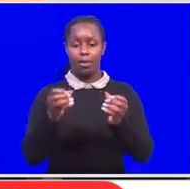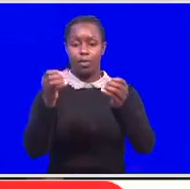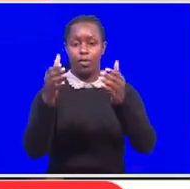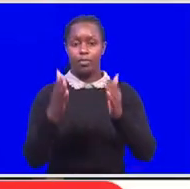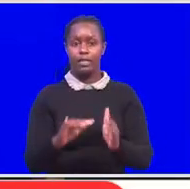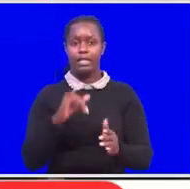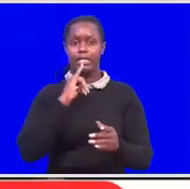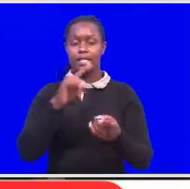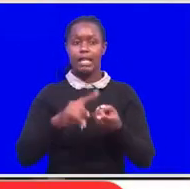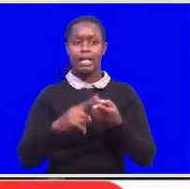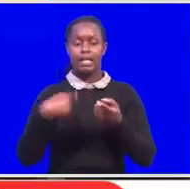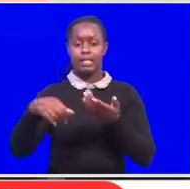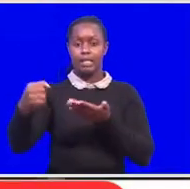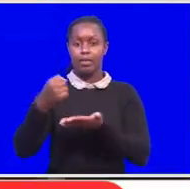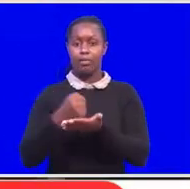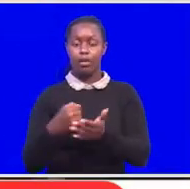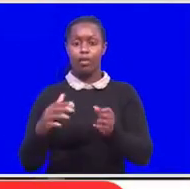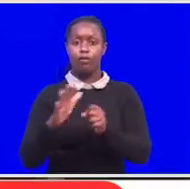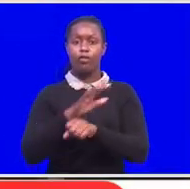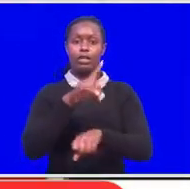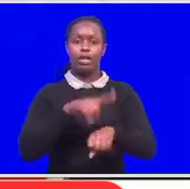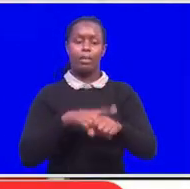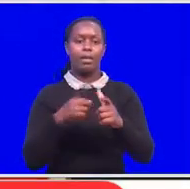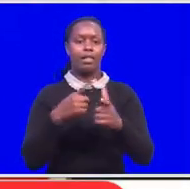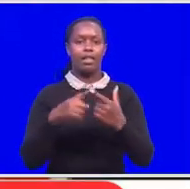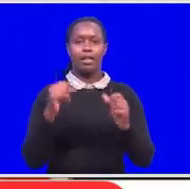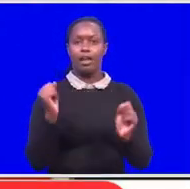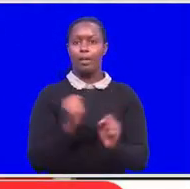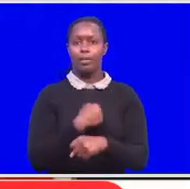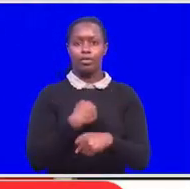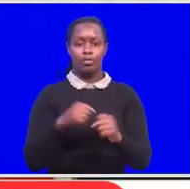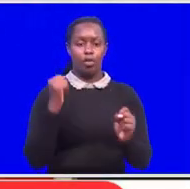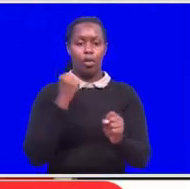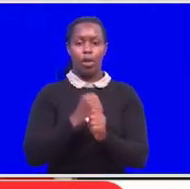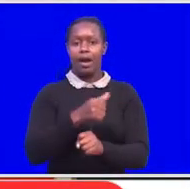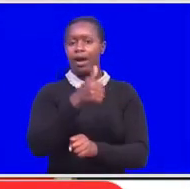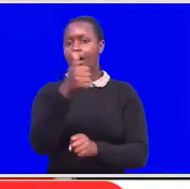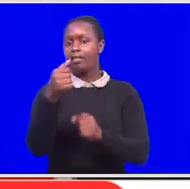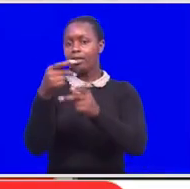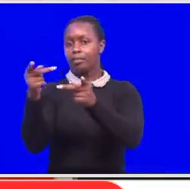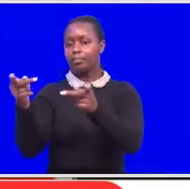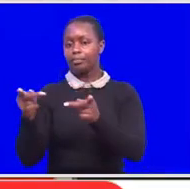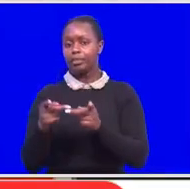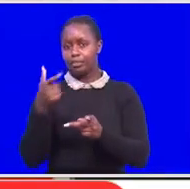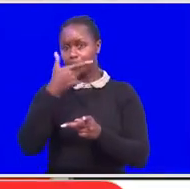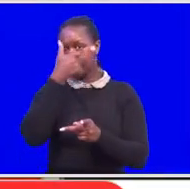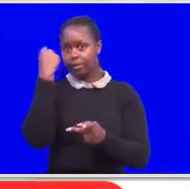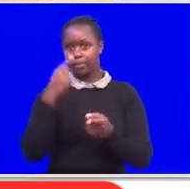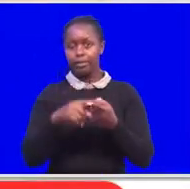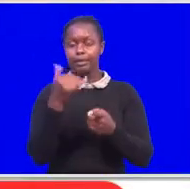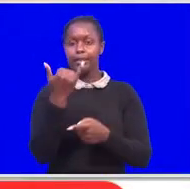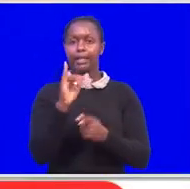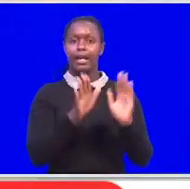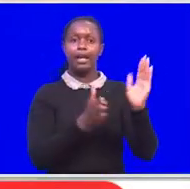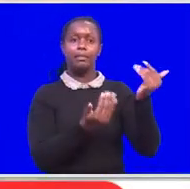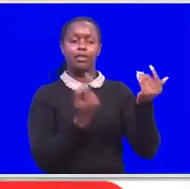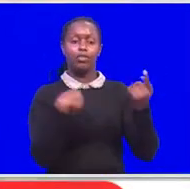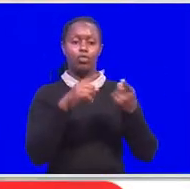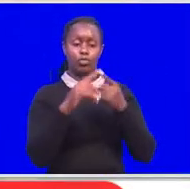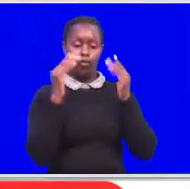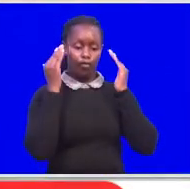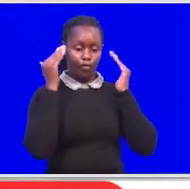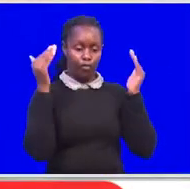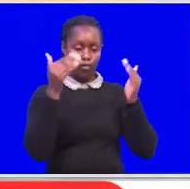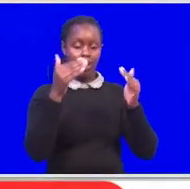on a full-time basis, they are not eligible for any other gainful employment since they are expected to dedicate all their